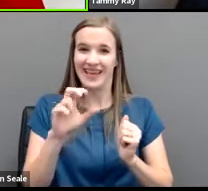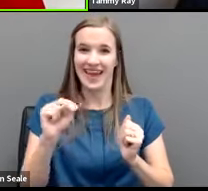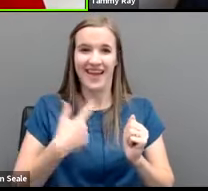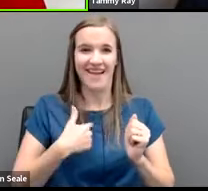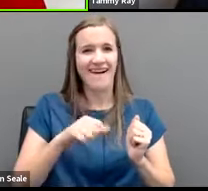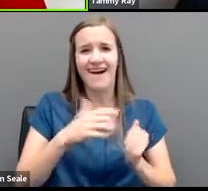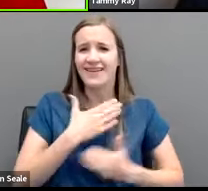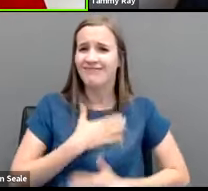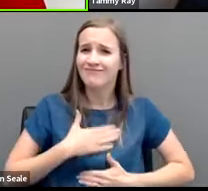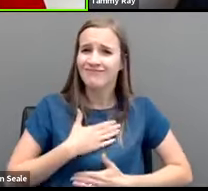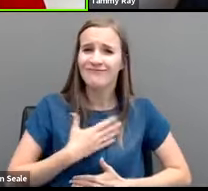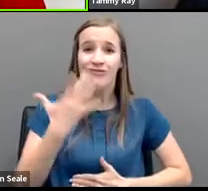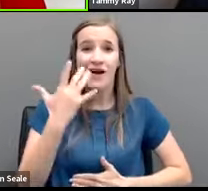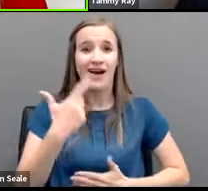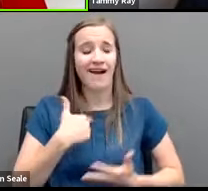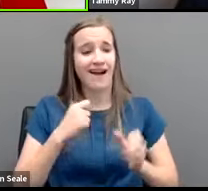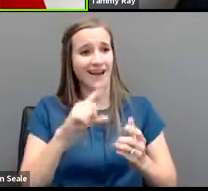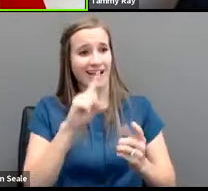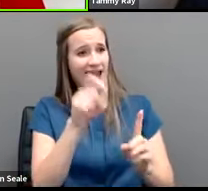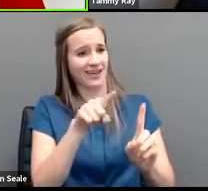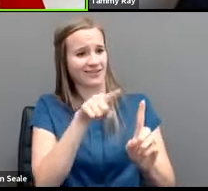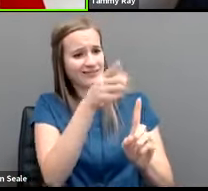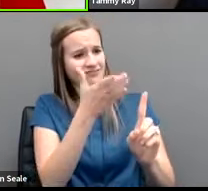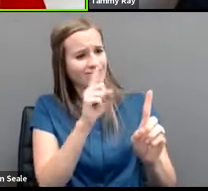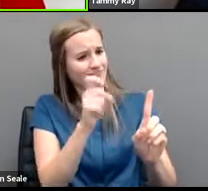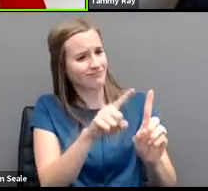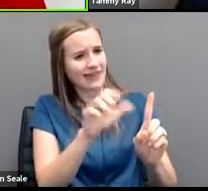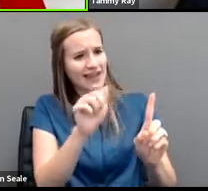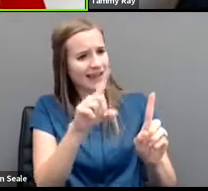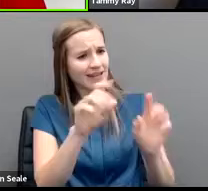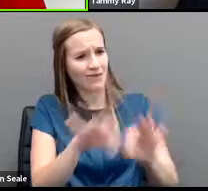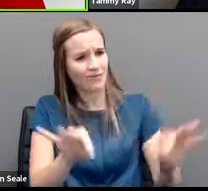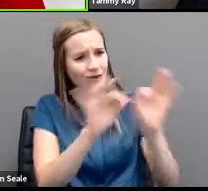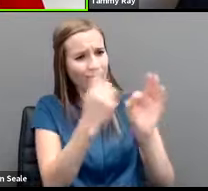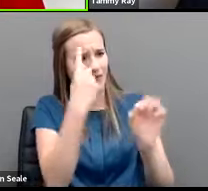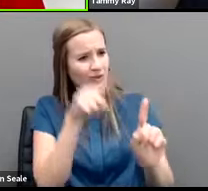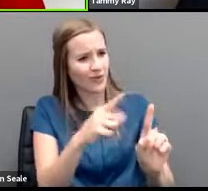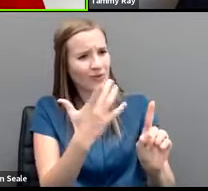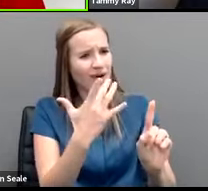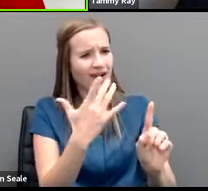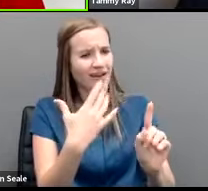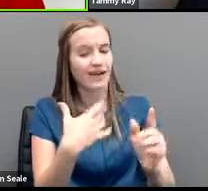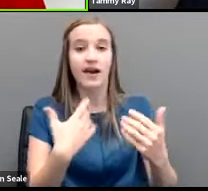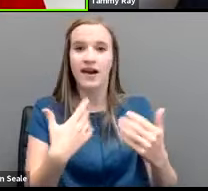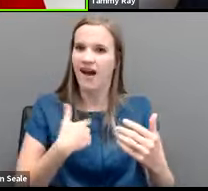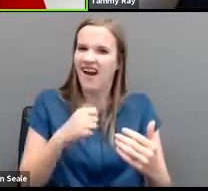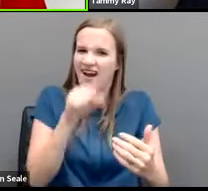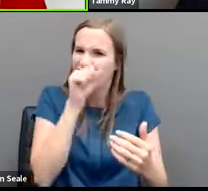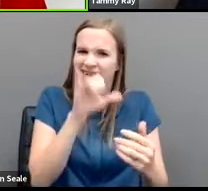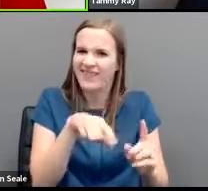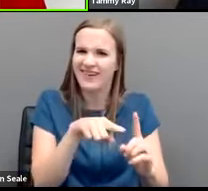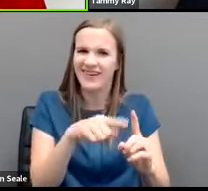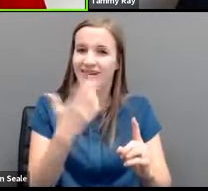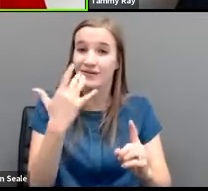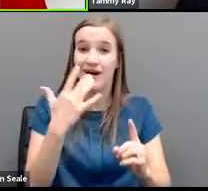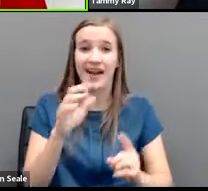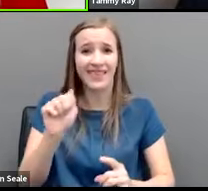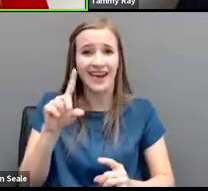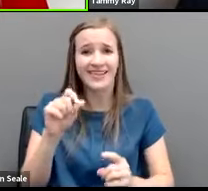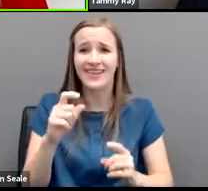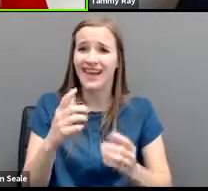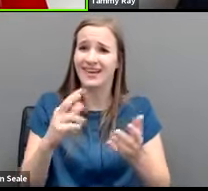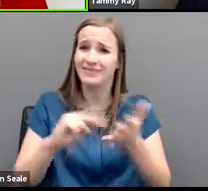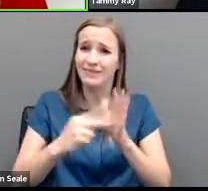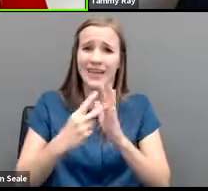ADA means to them, because the ADA is personal for so many of us. So appreciate you